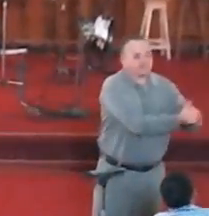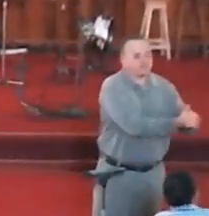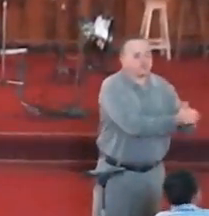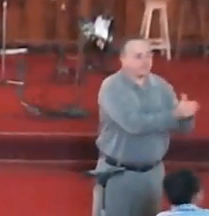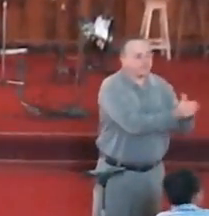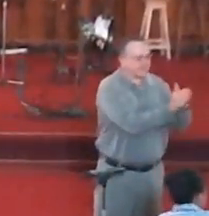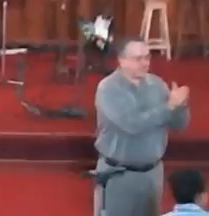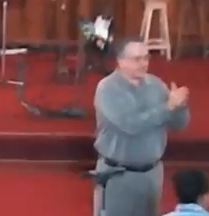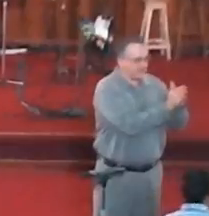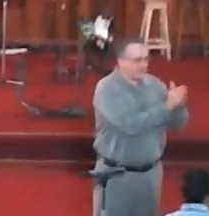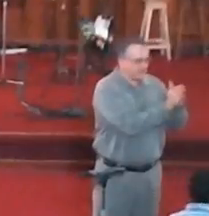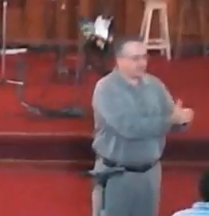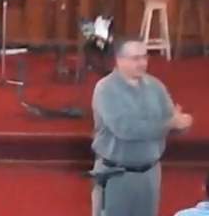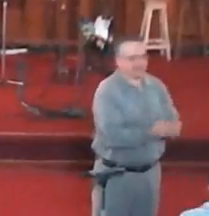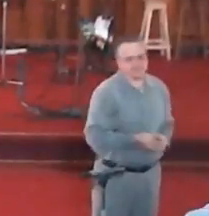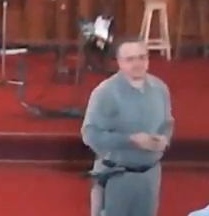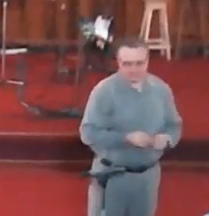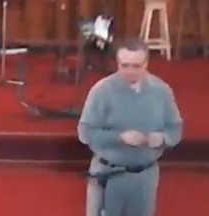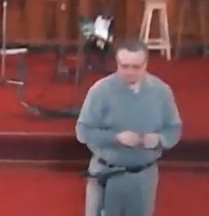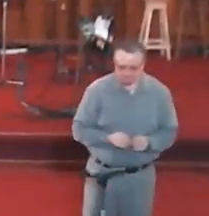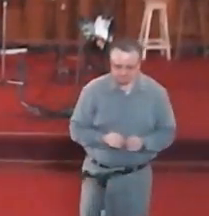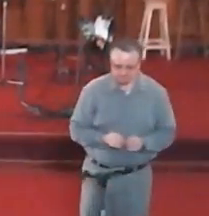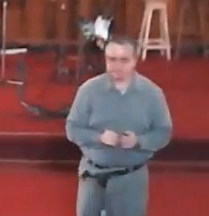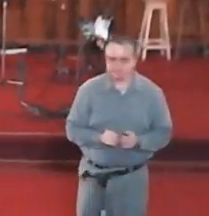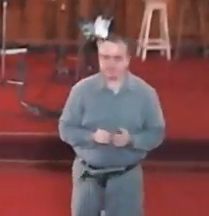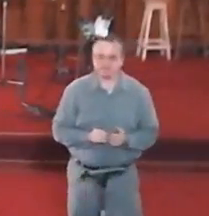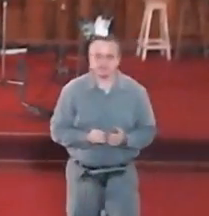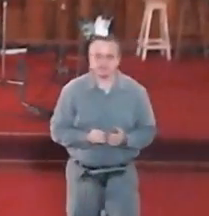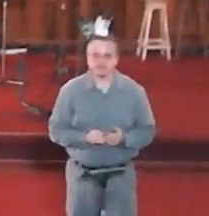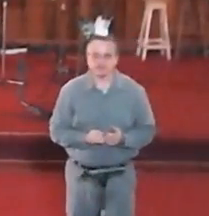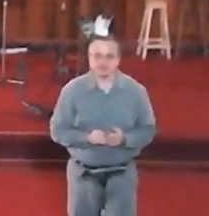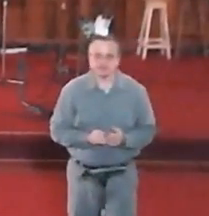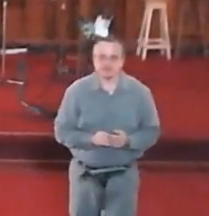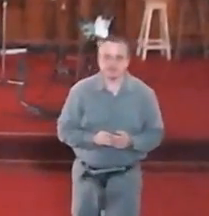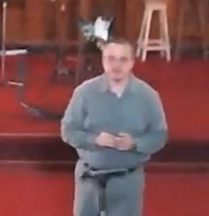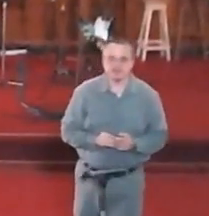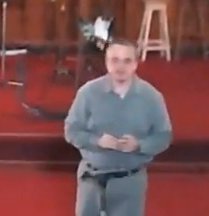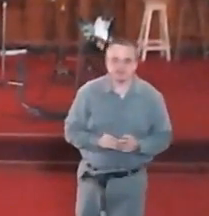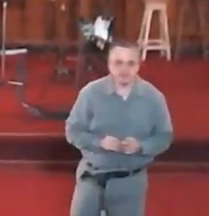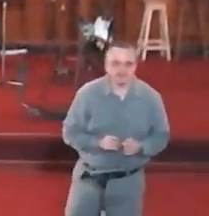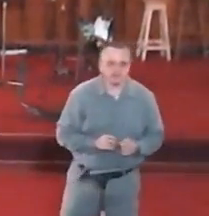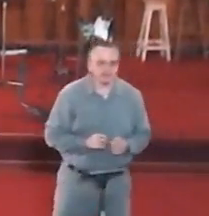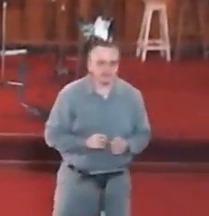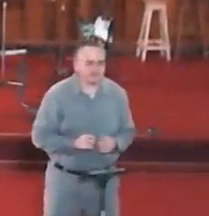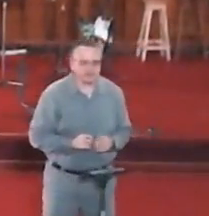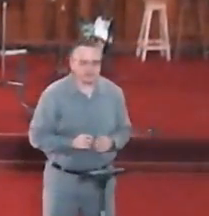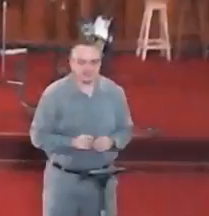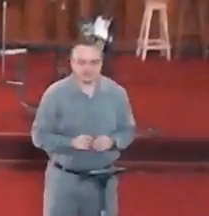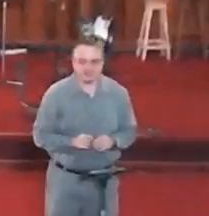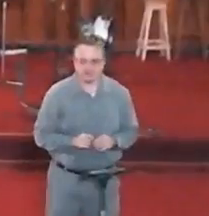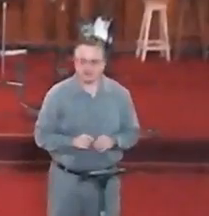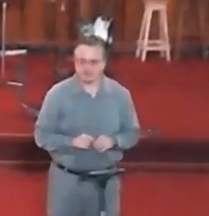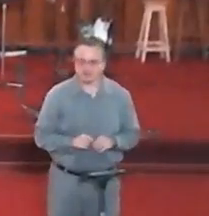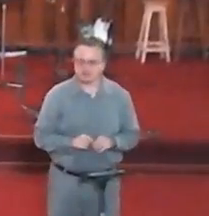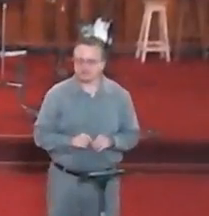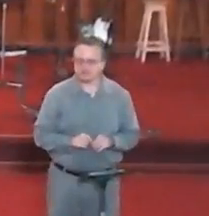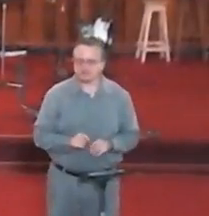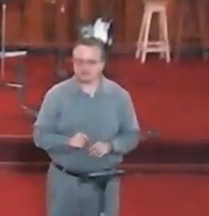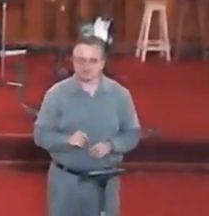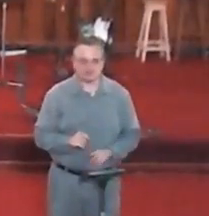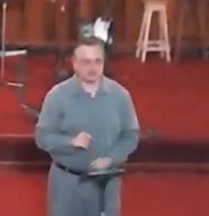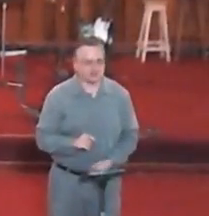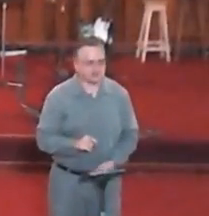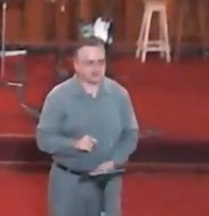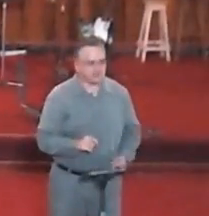fin de semana que hablamos de esta serie. And this afternoon I want to close in the same way that we did when we